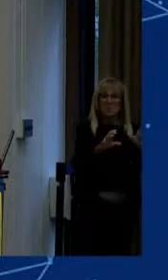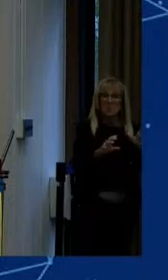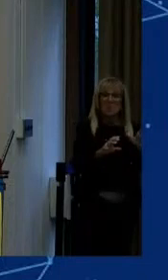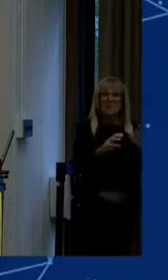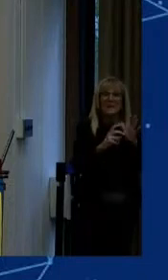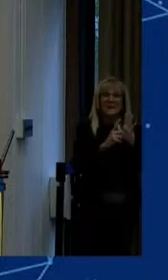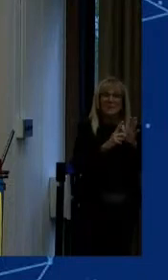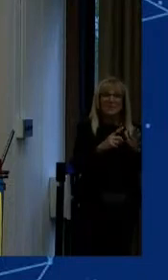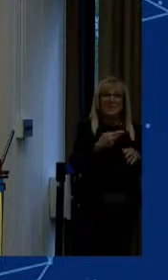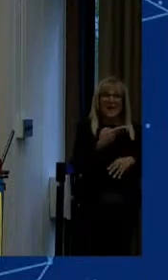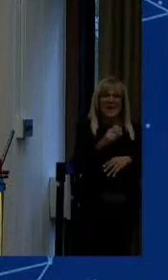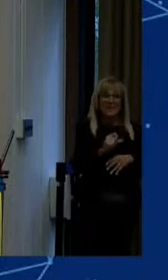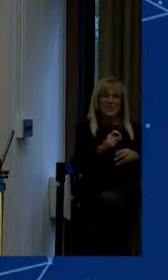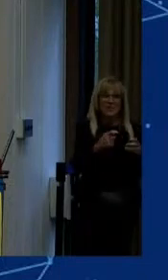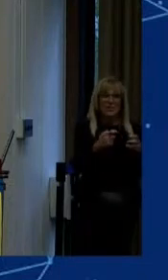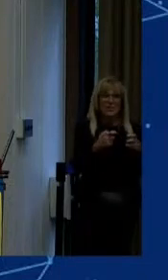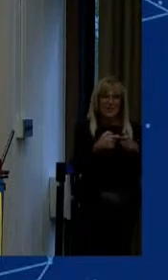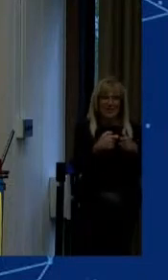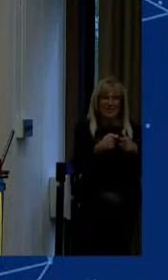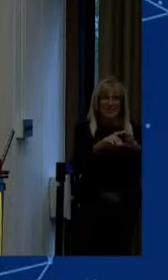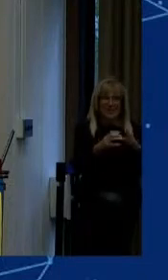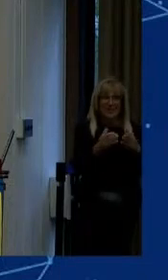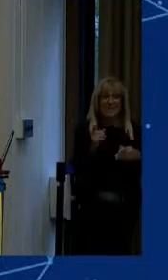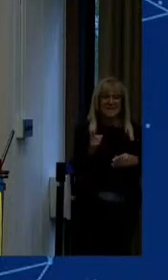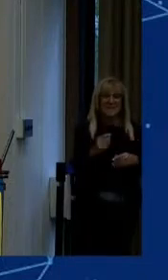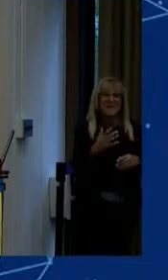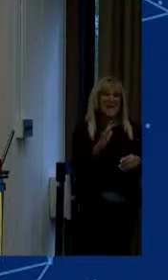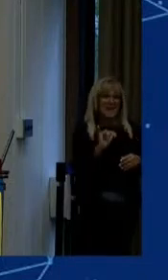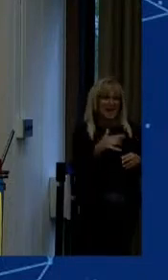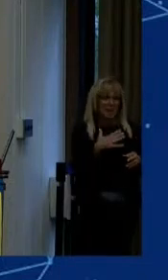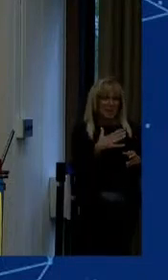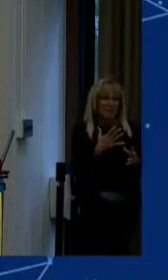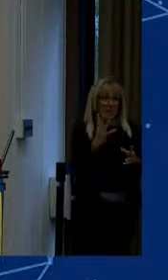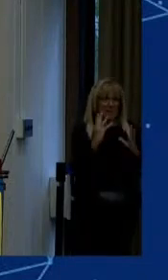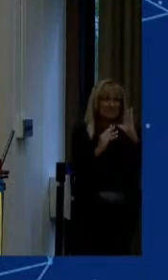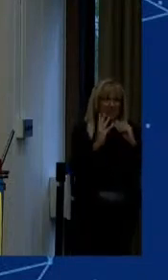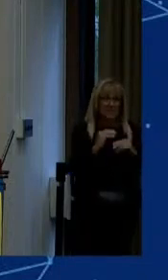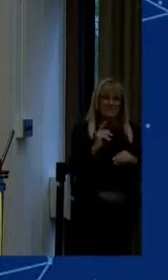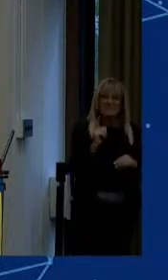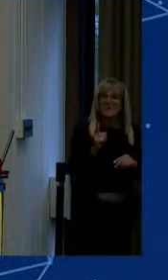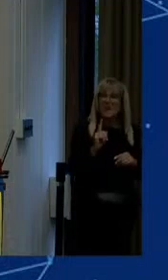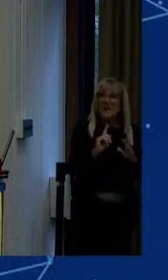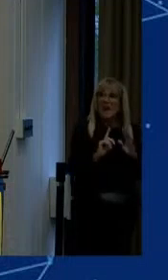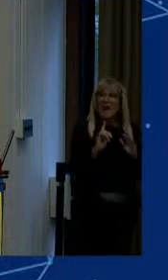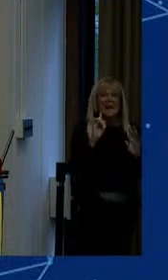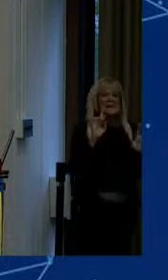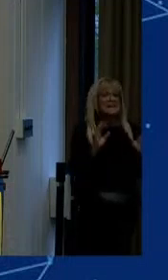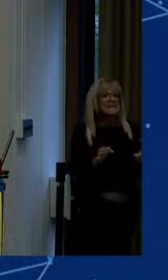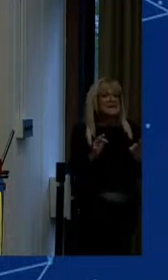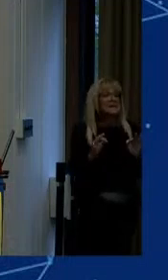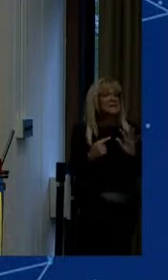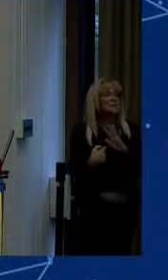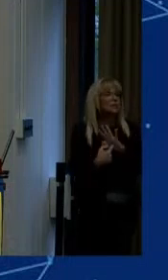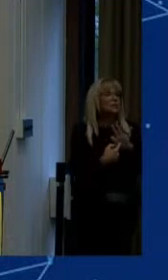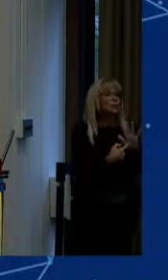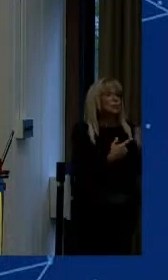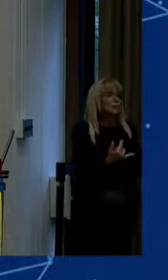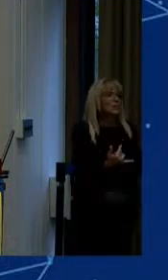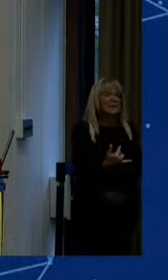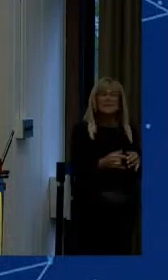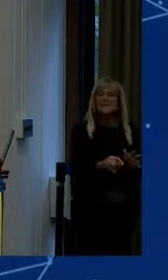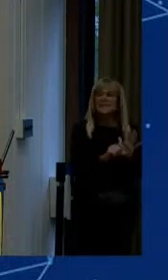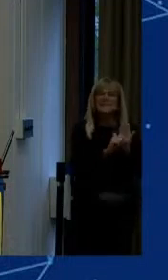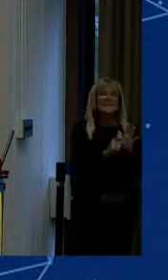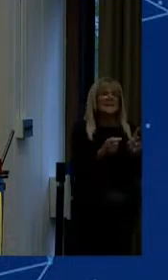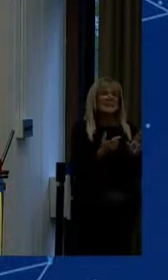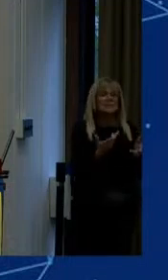physics classroom, which was where my experience lied. And I chose to show you today some samples